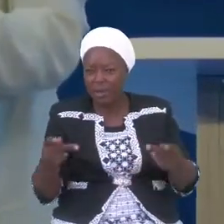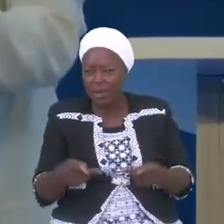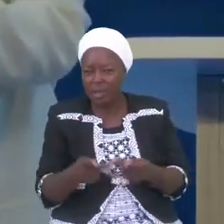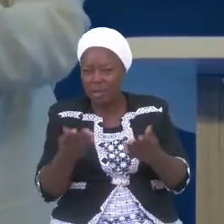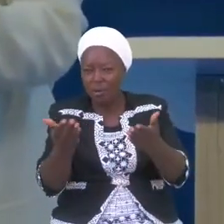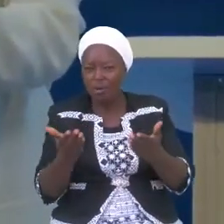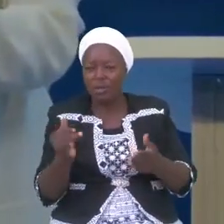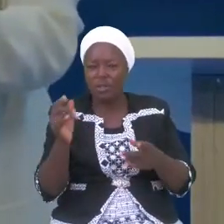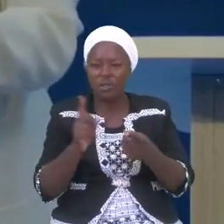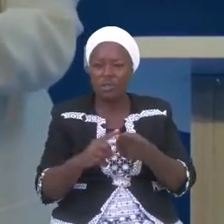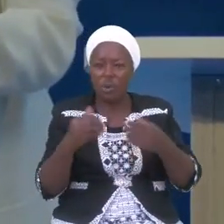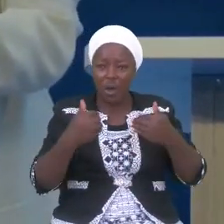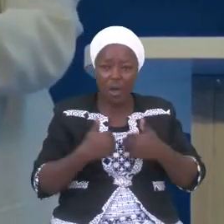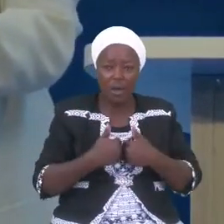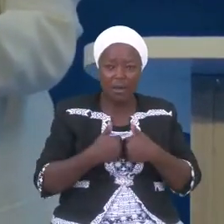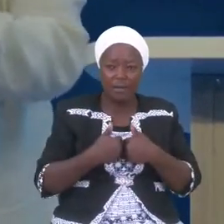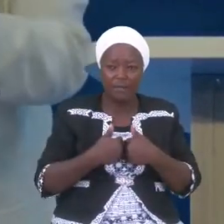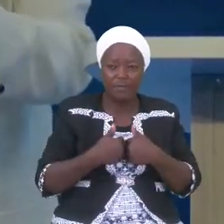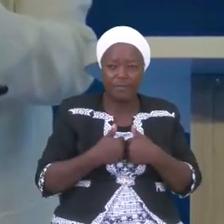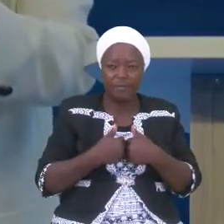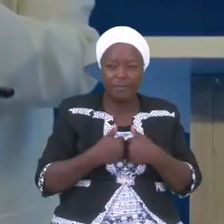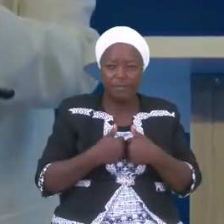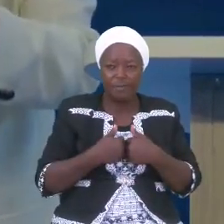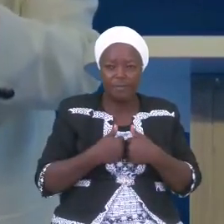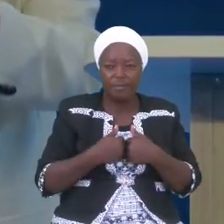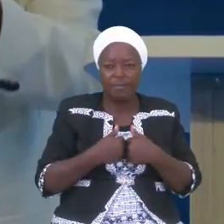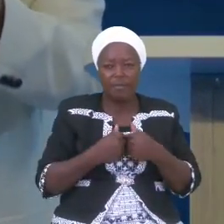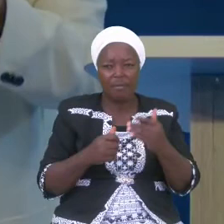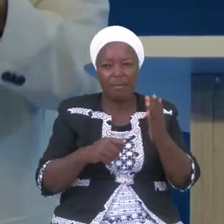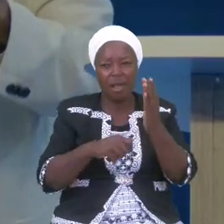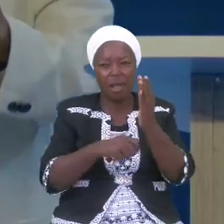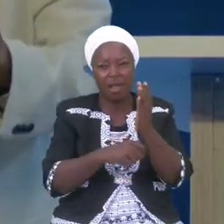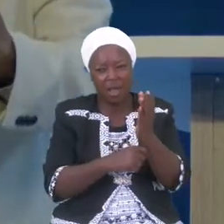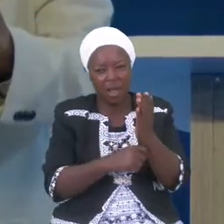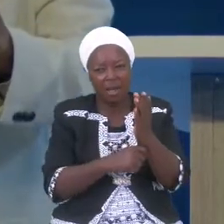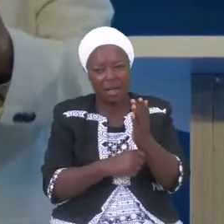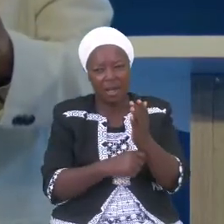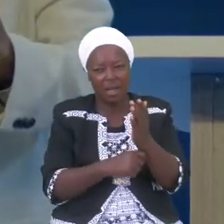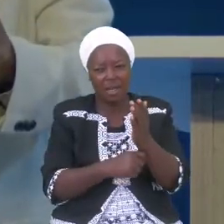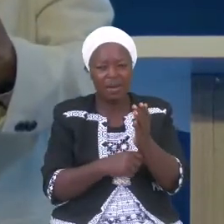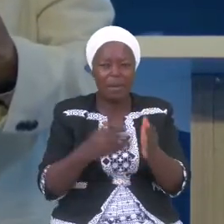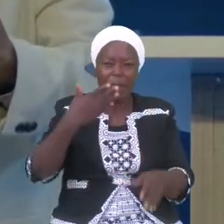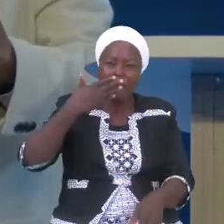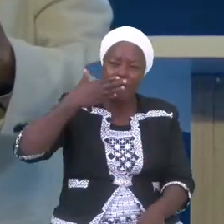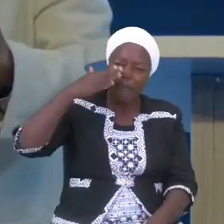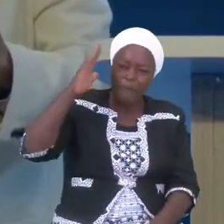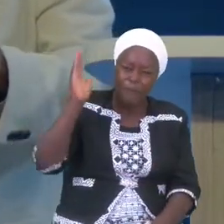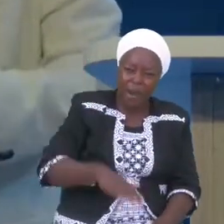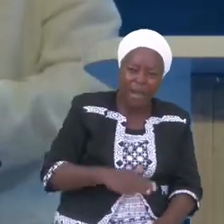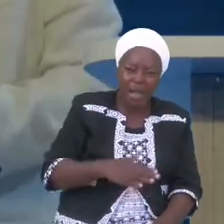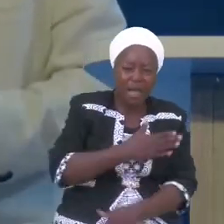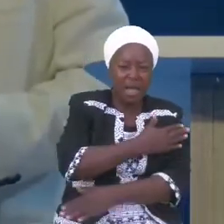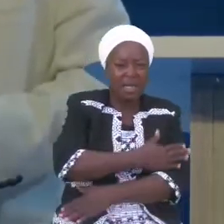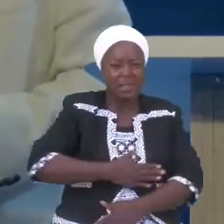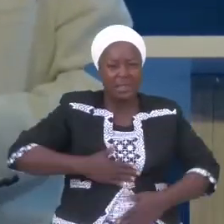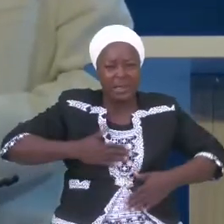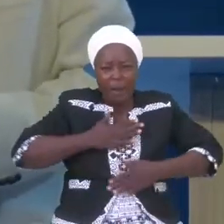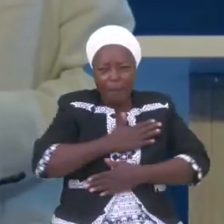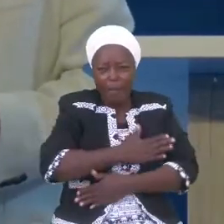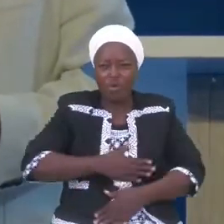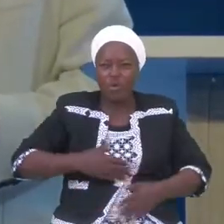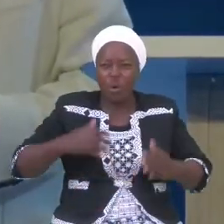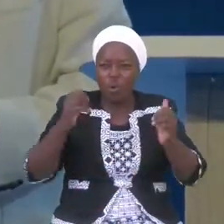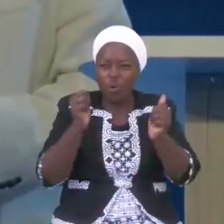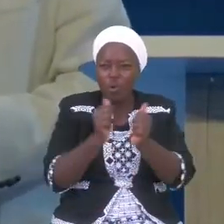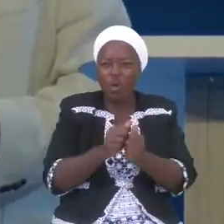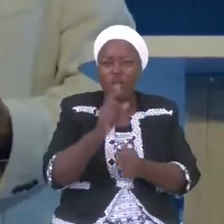to have carnal, hellish pleasure with one